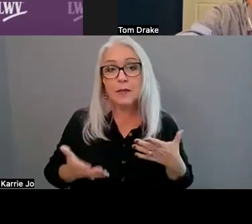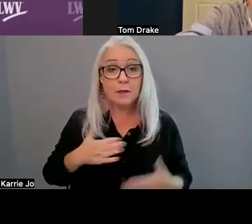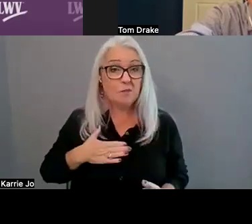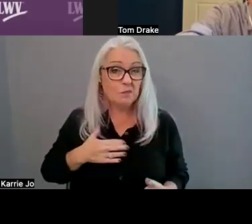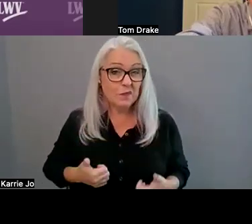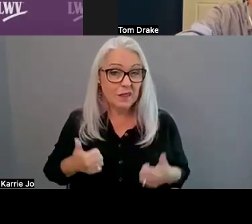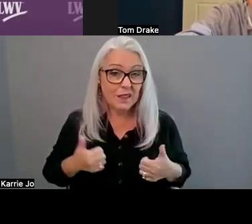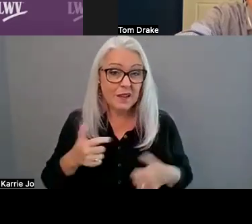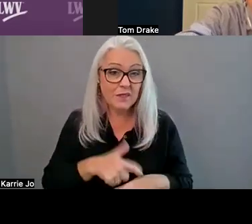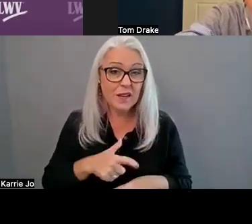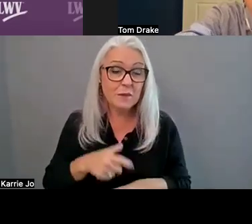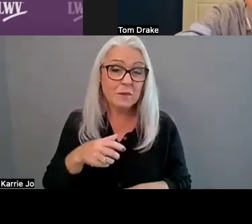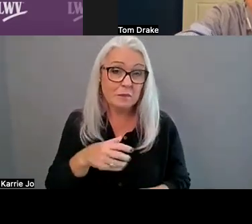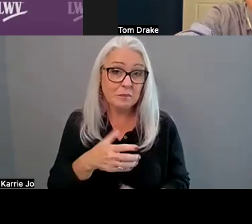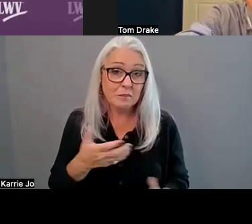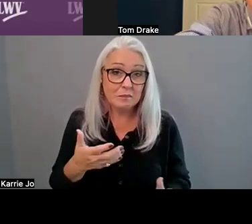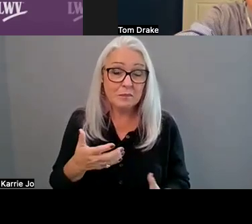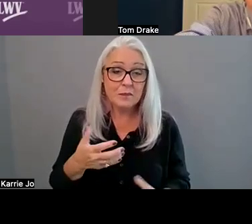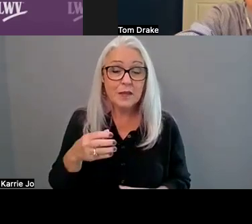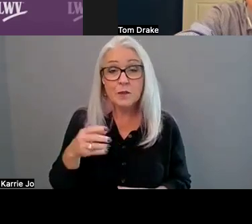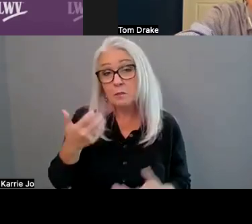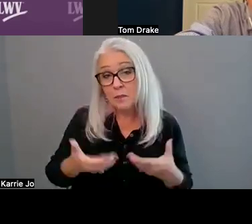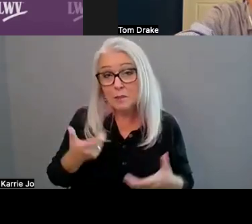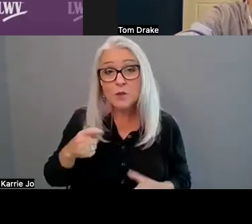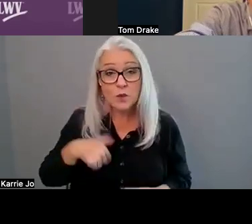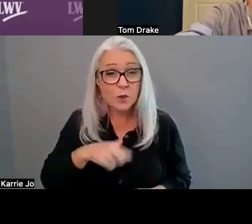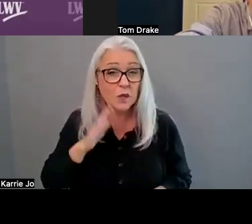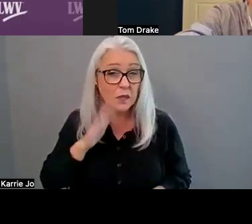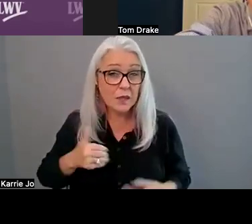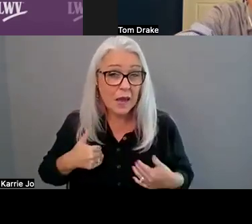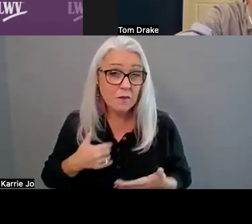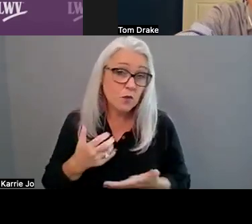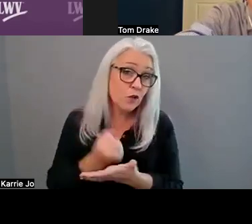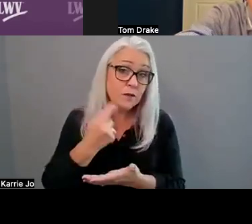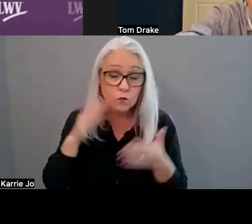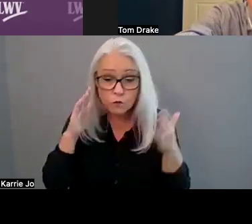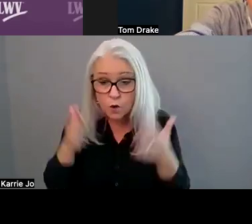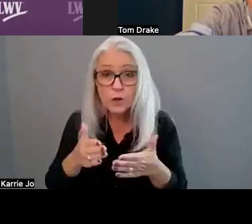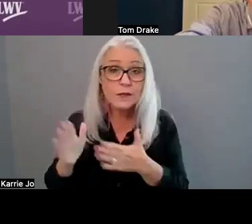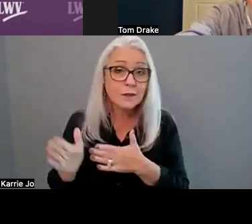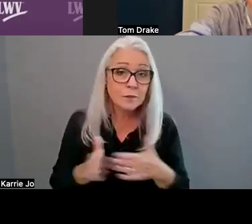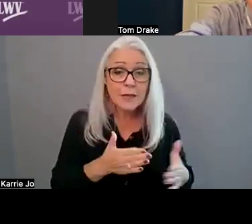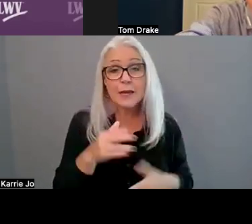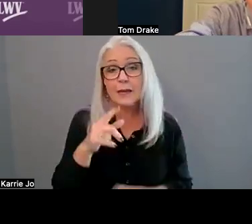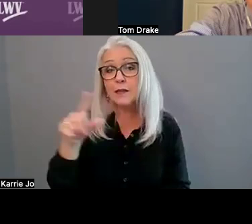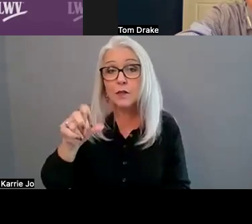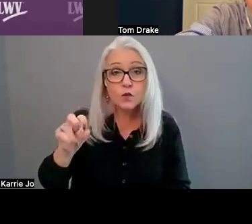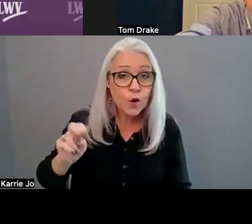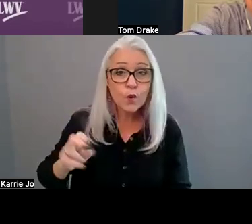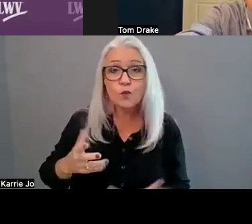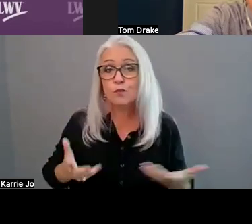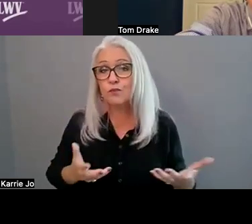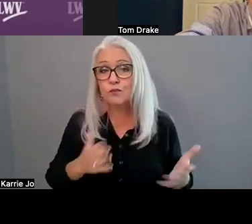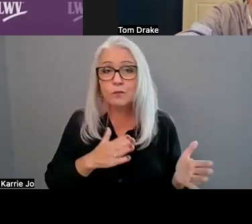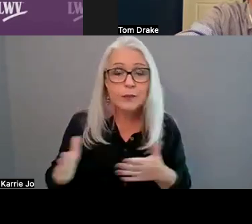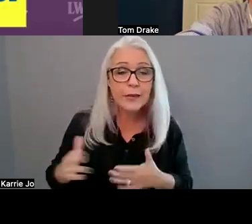one of our mayorships that we will have to focus on, and things that we're going to have to start planning for, like zoning, the area for